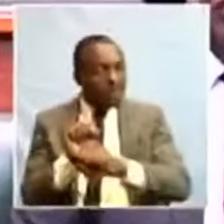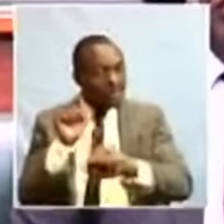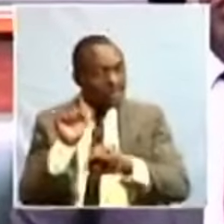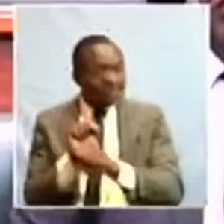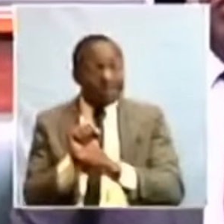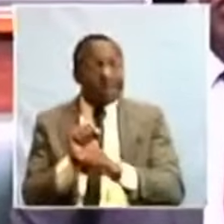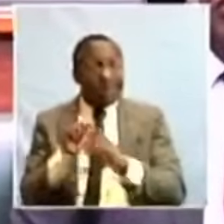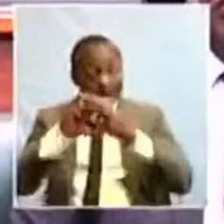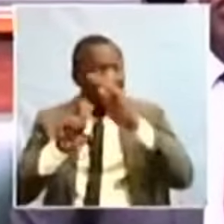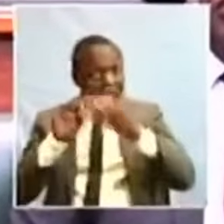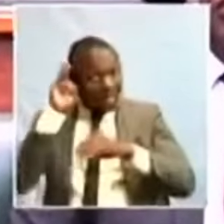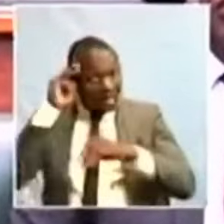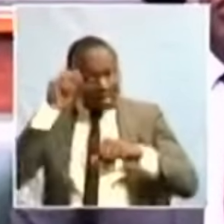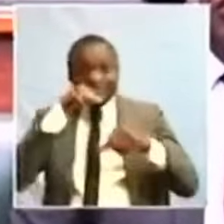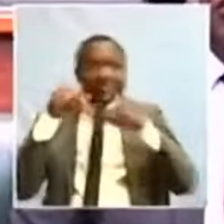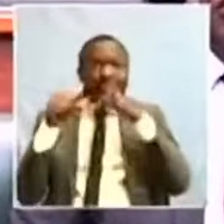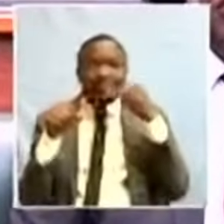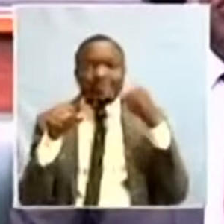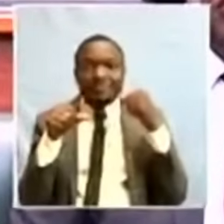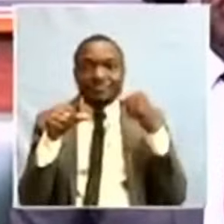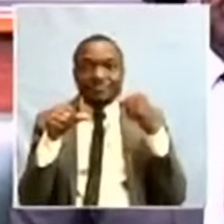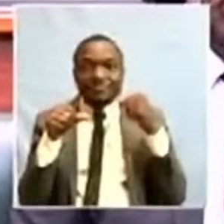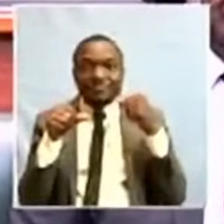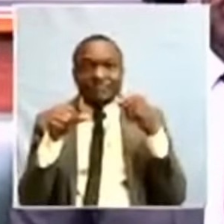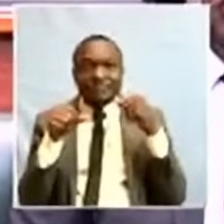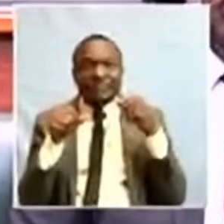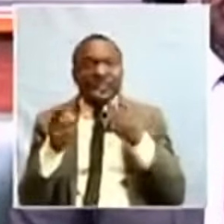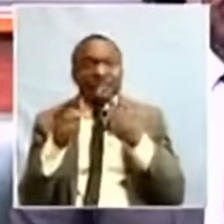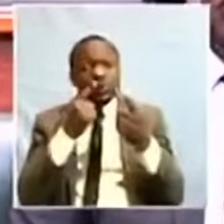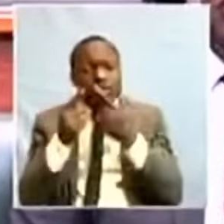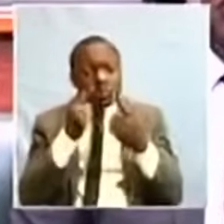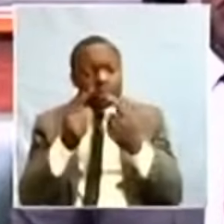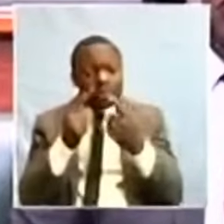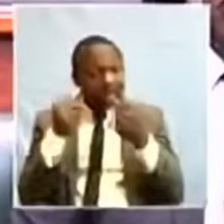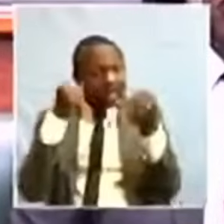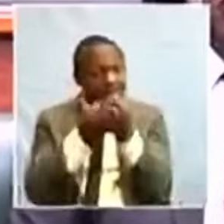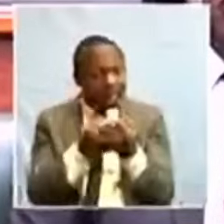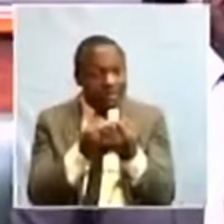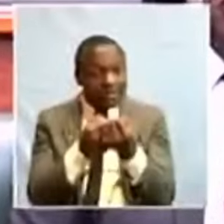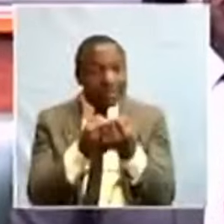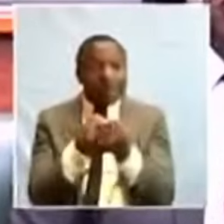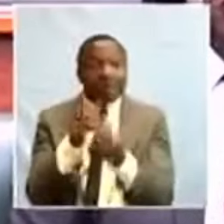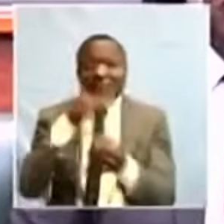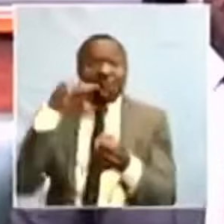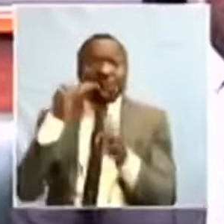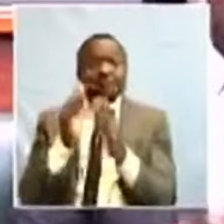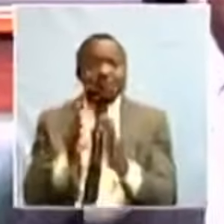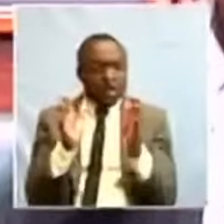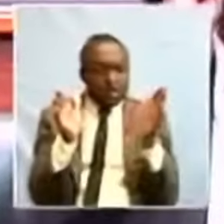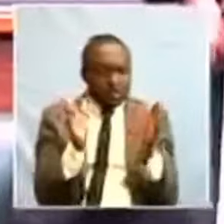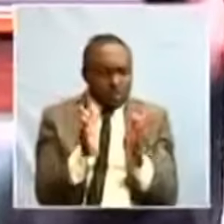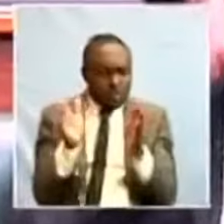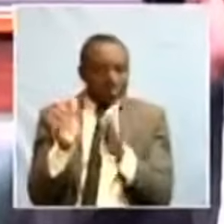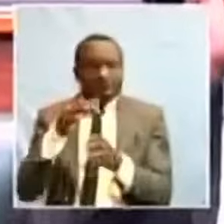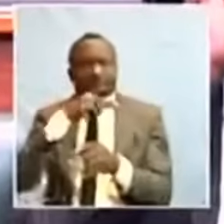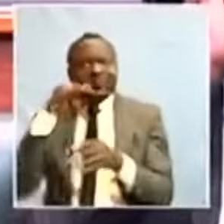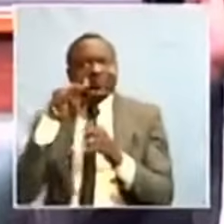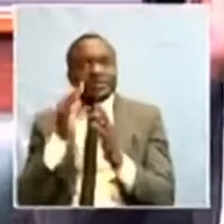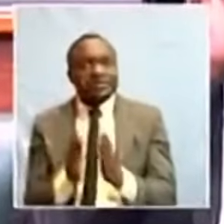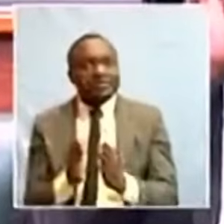the Ministry of Agriculture. When you talk of supporting the farmers, the small-scale